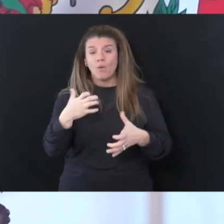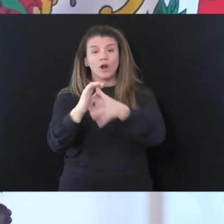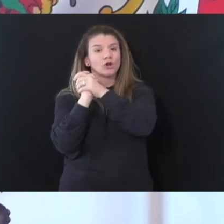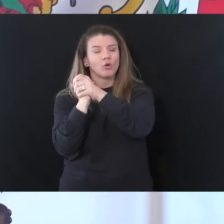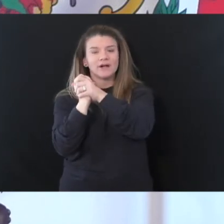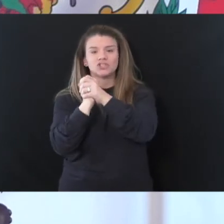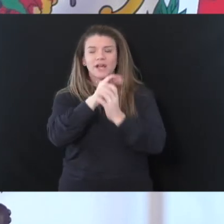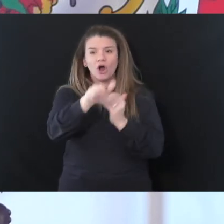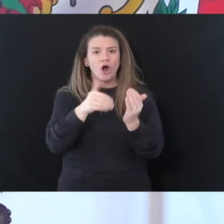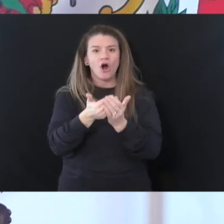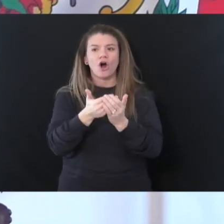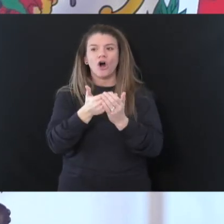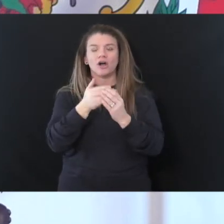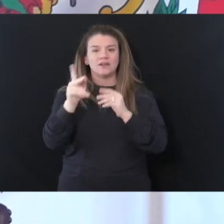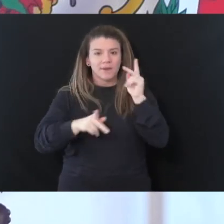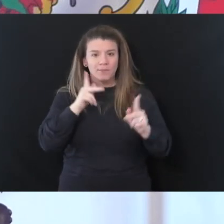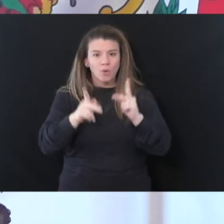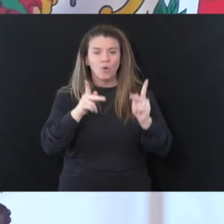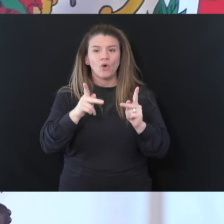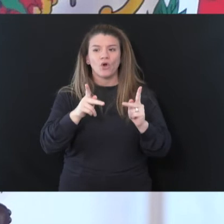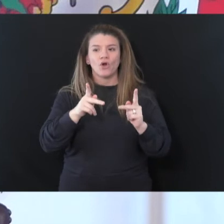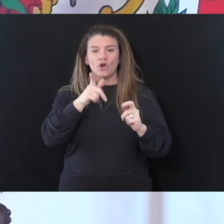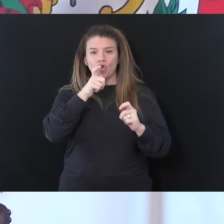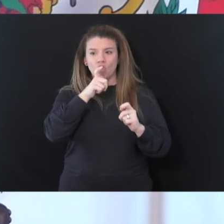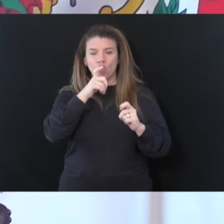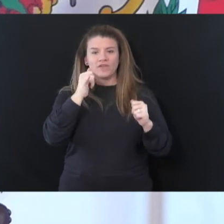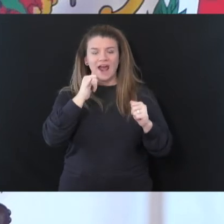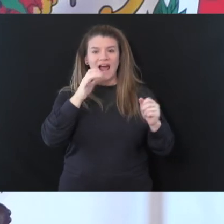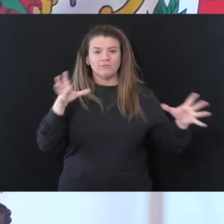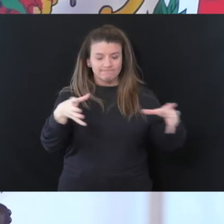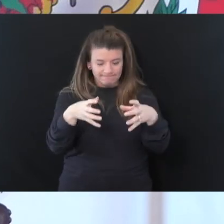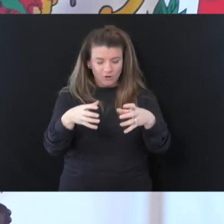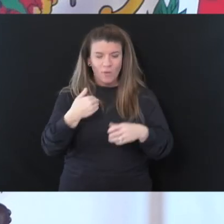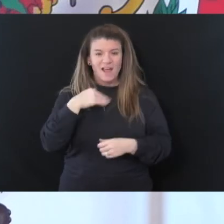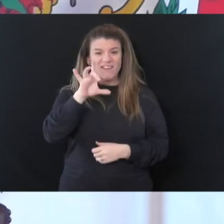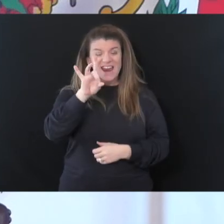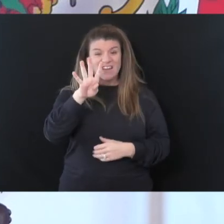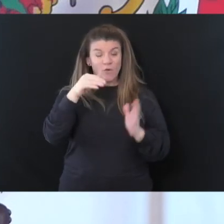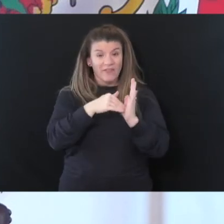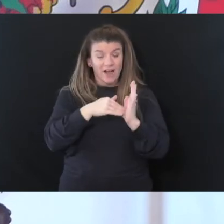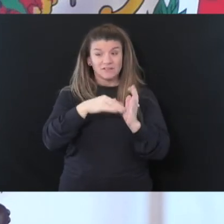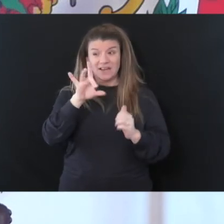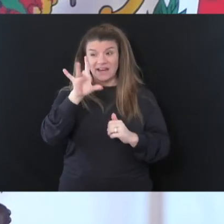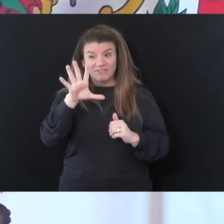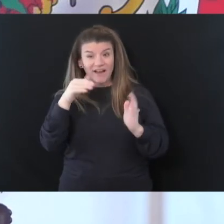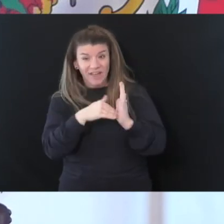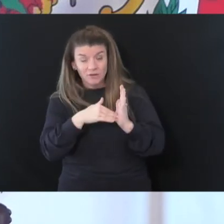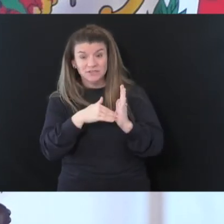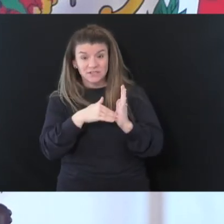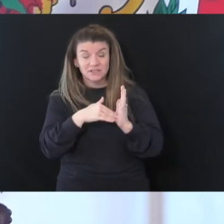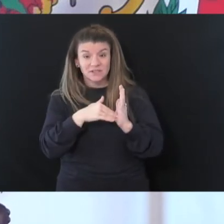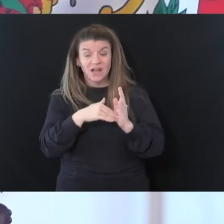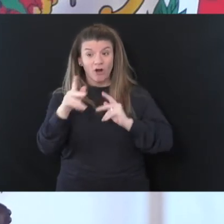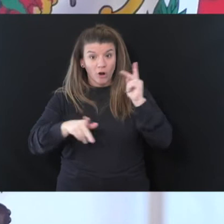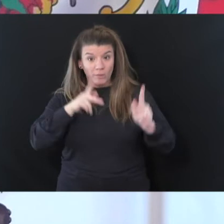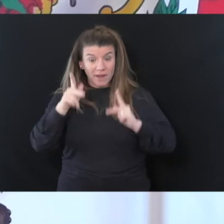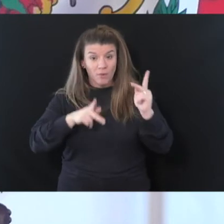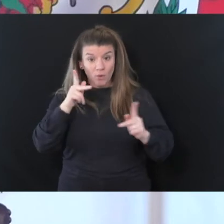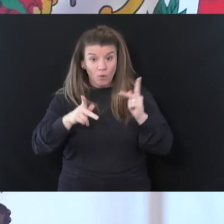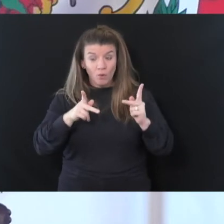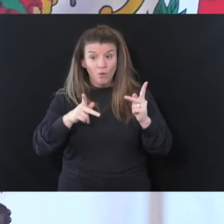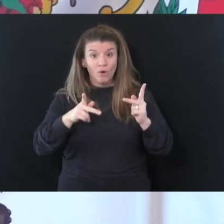everybody that's moved to where we've got 84,000, almost 85,000, of our people that are